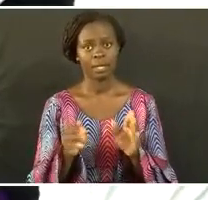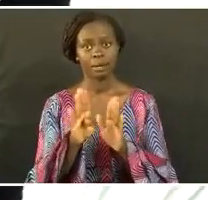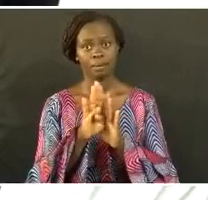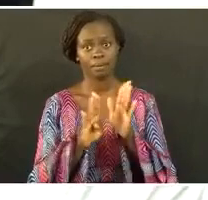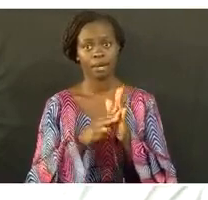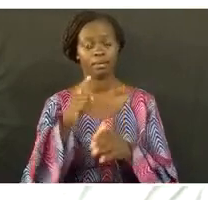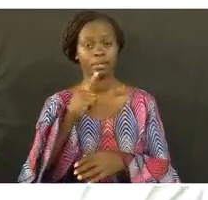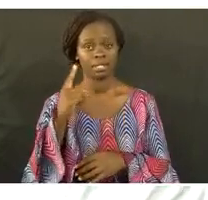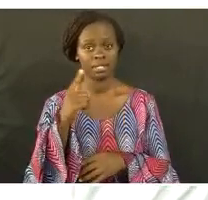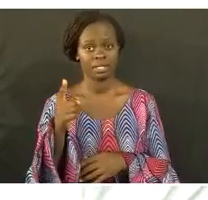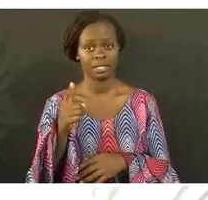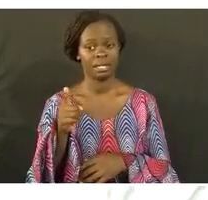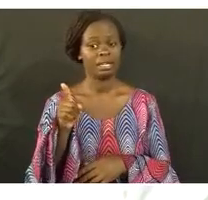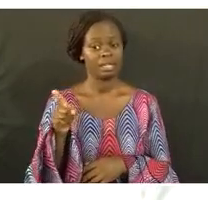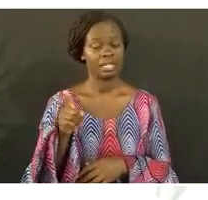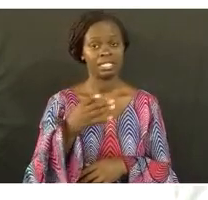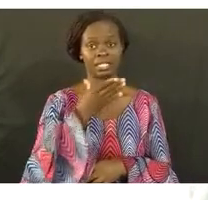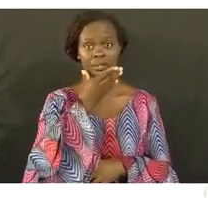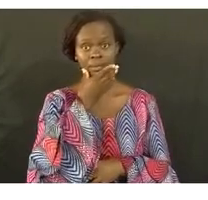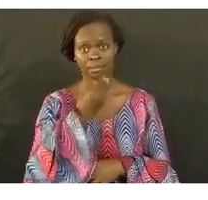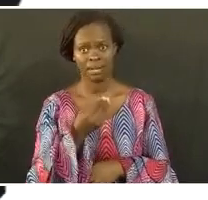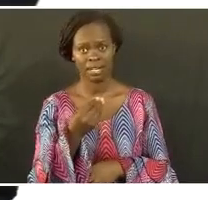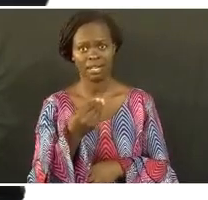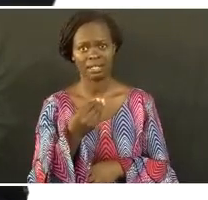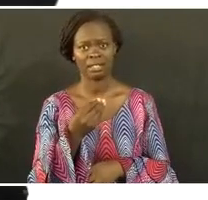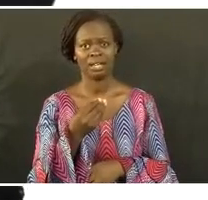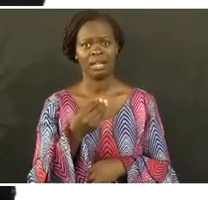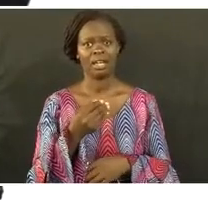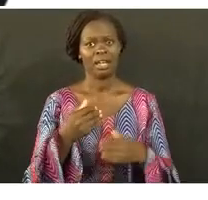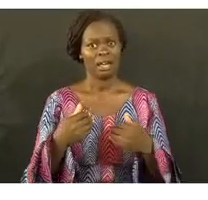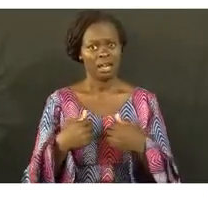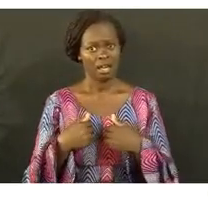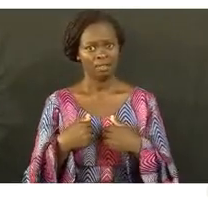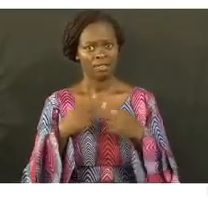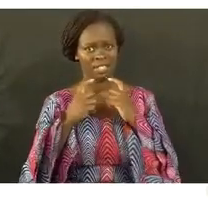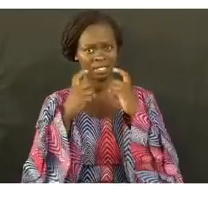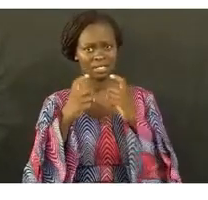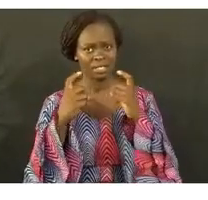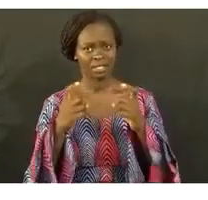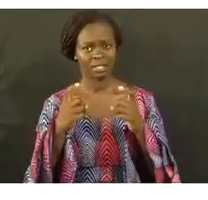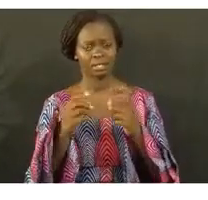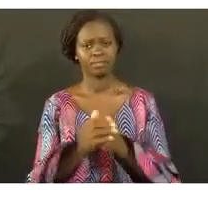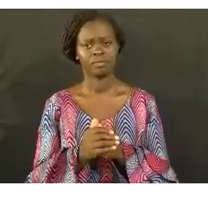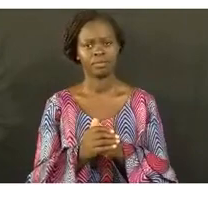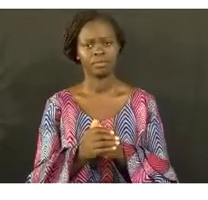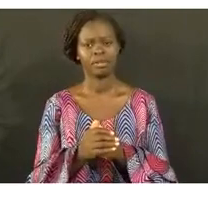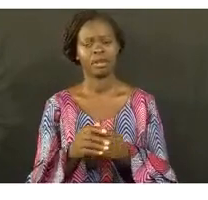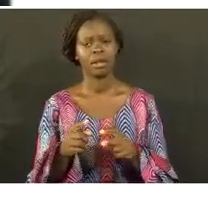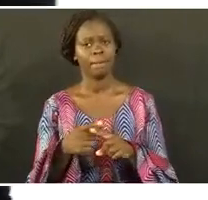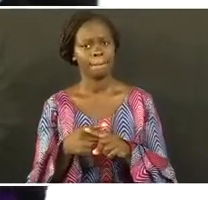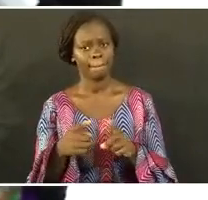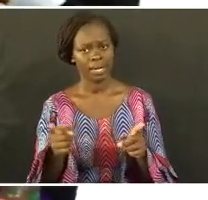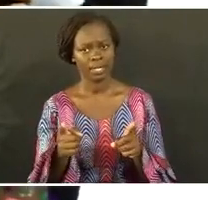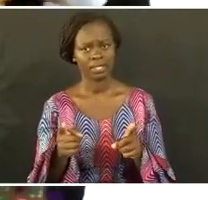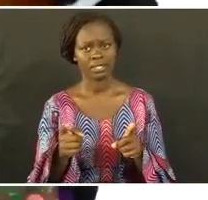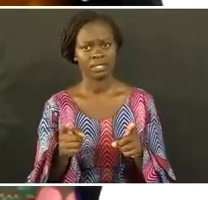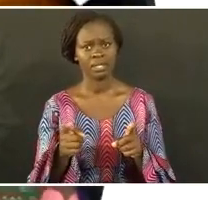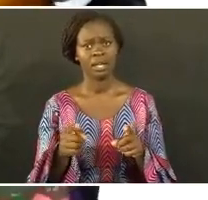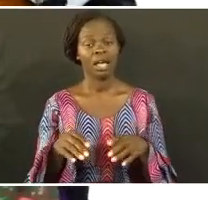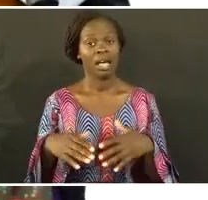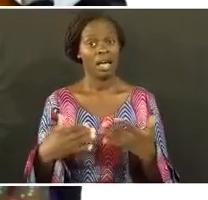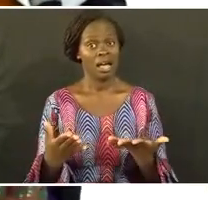says? That man was doing something wrong. But what amazes me is how